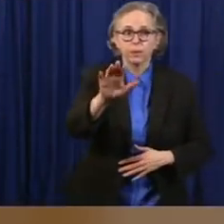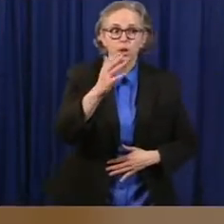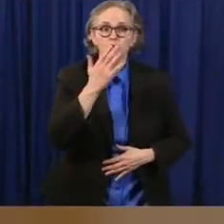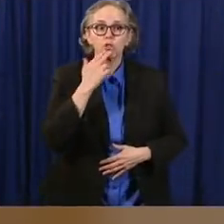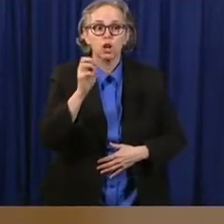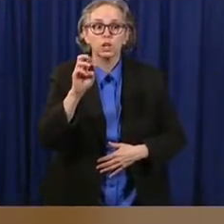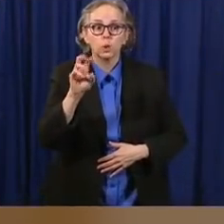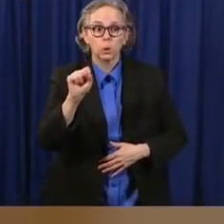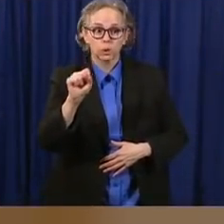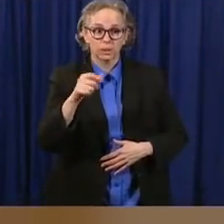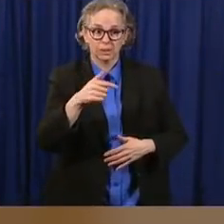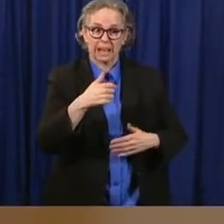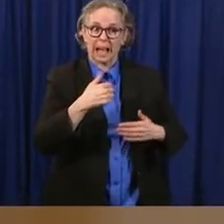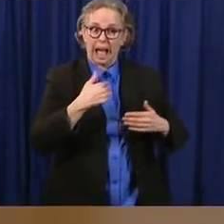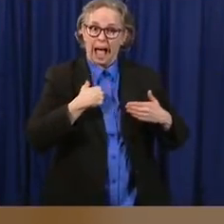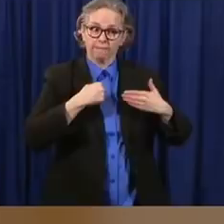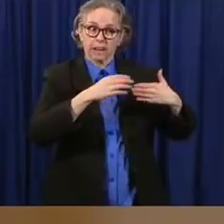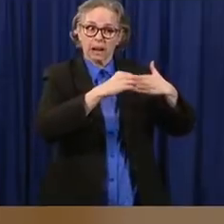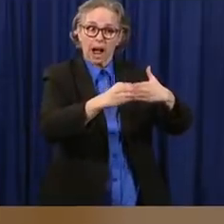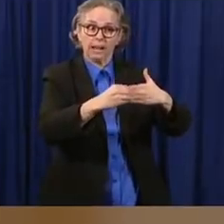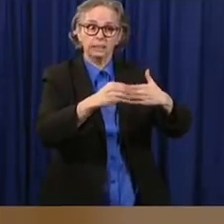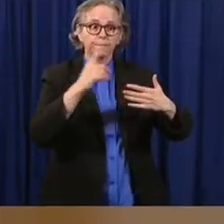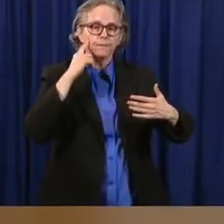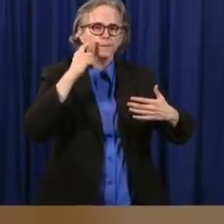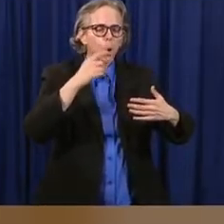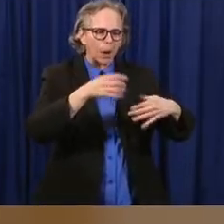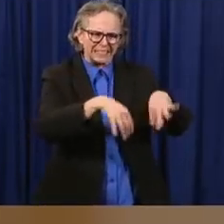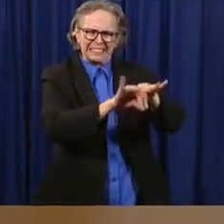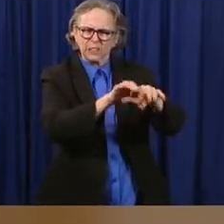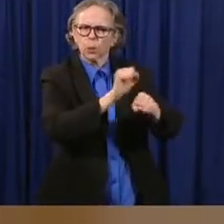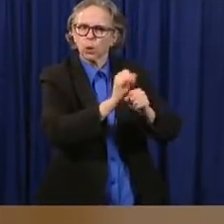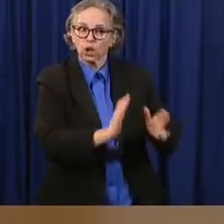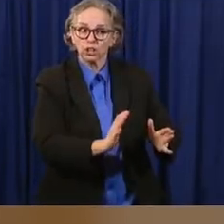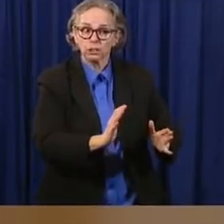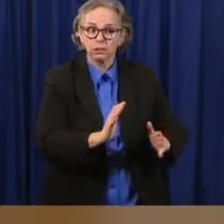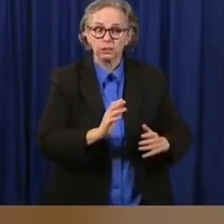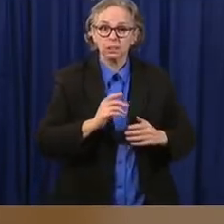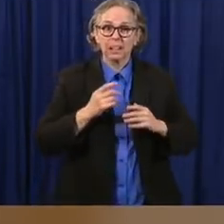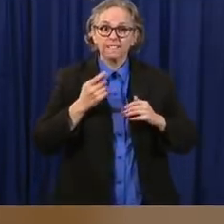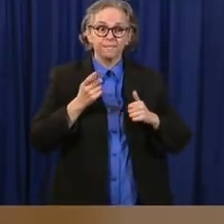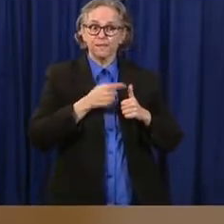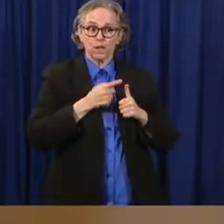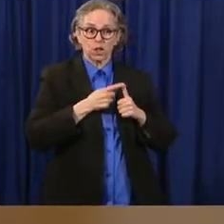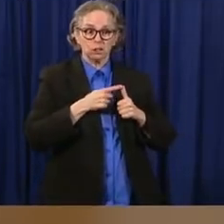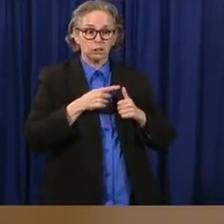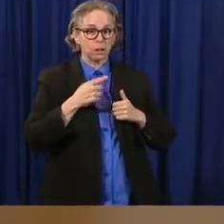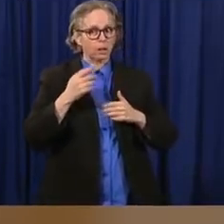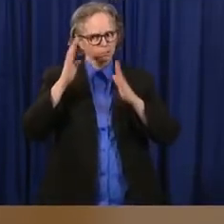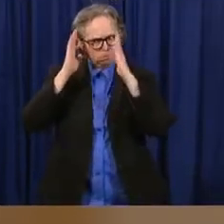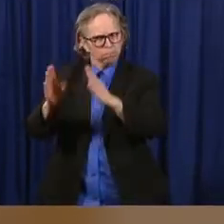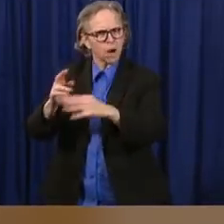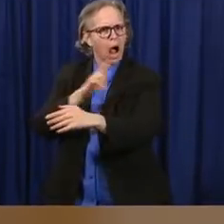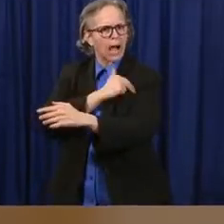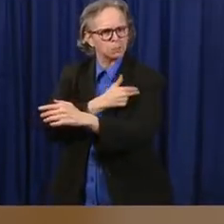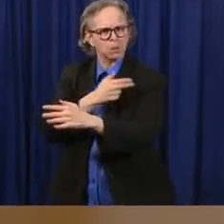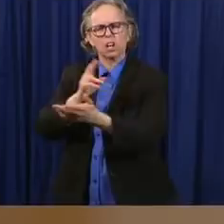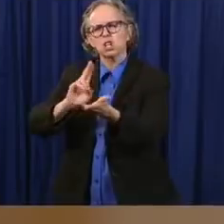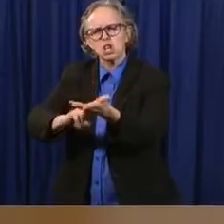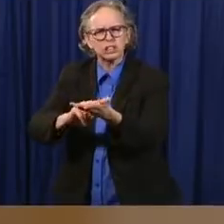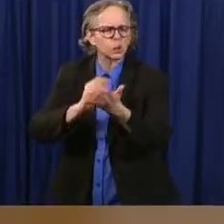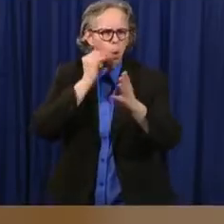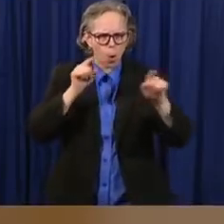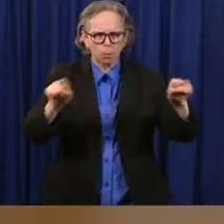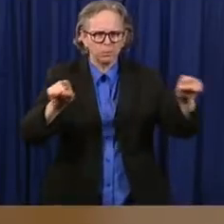originally intended for hospitals and nursing homes, but that is being expanded to other essential